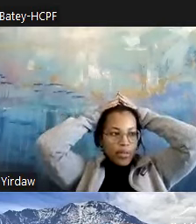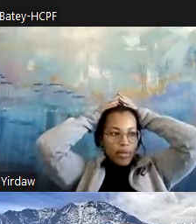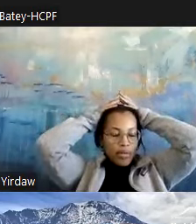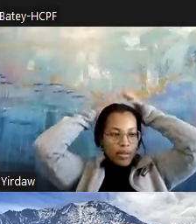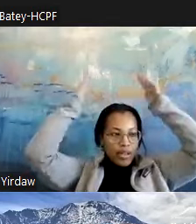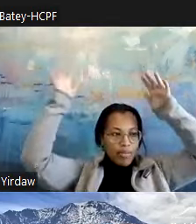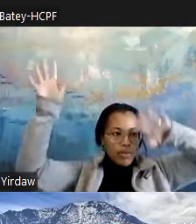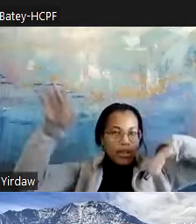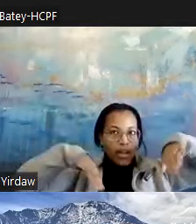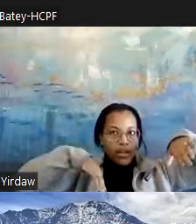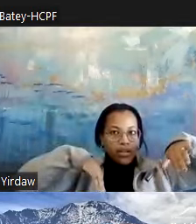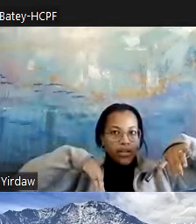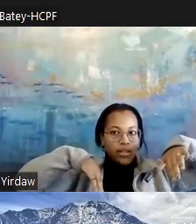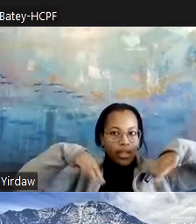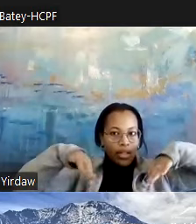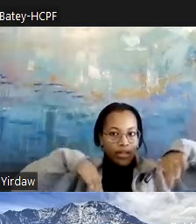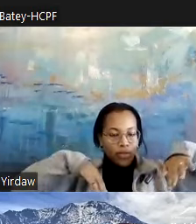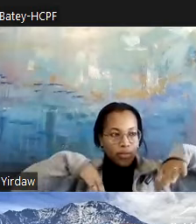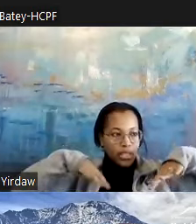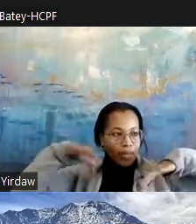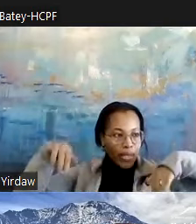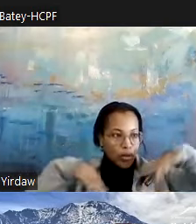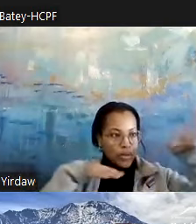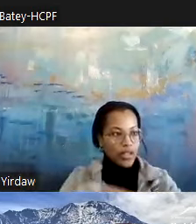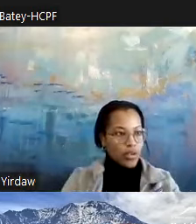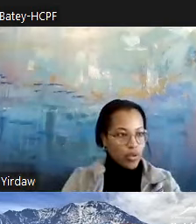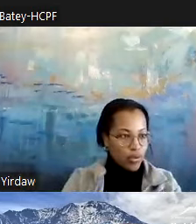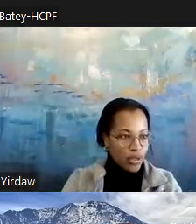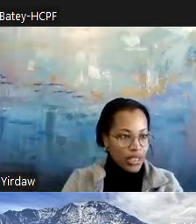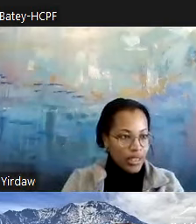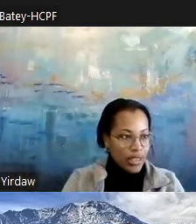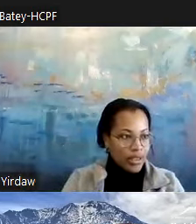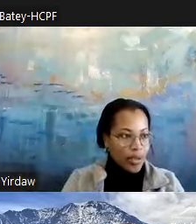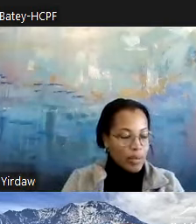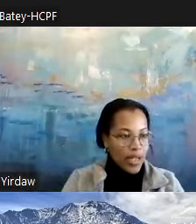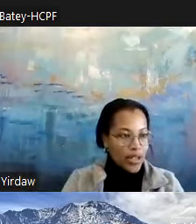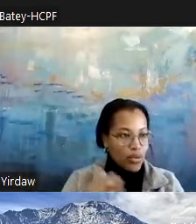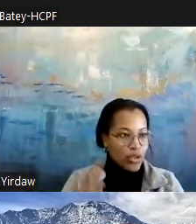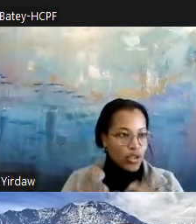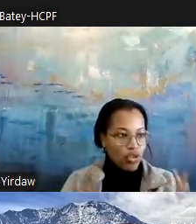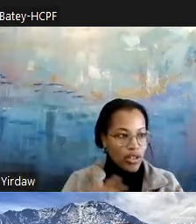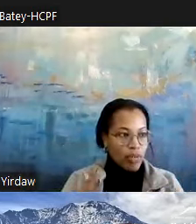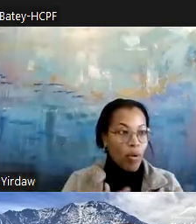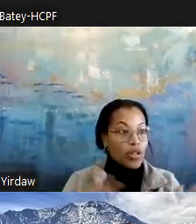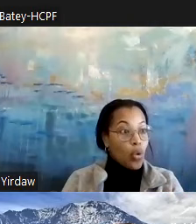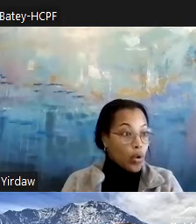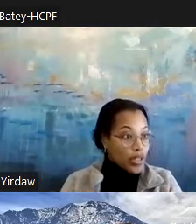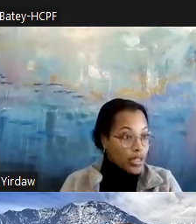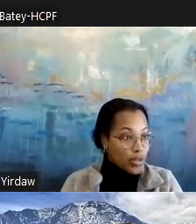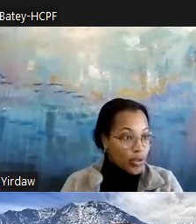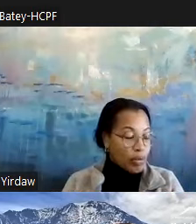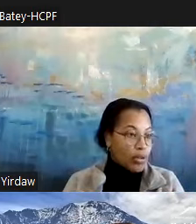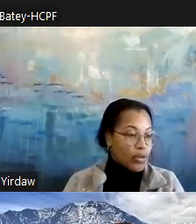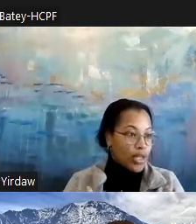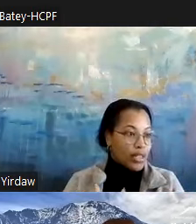health equity. Maybe they can bring that data from CMS website to their website. So we're just trying to point towards